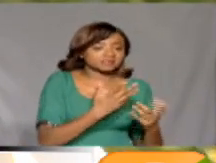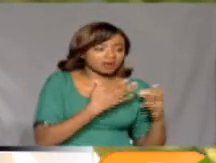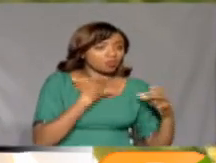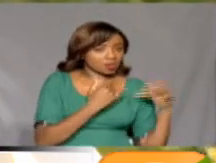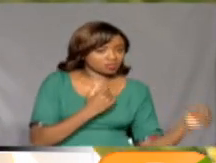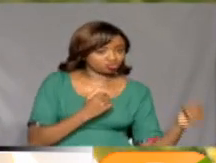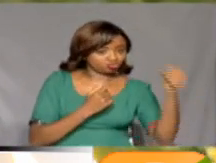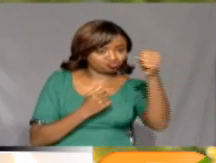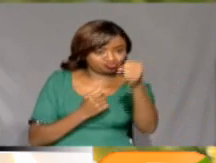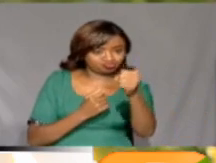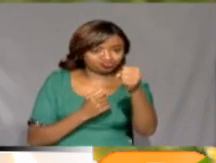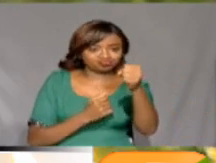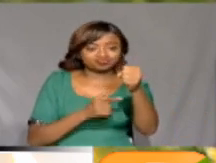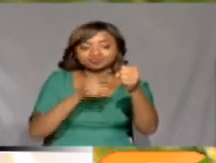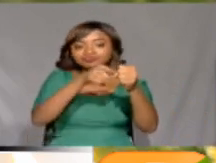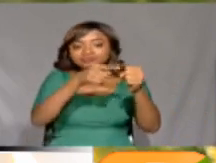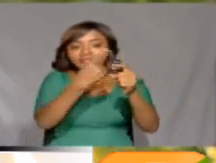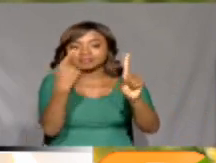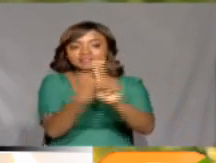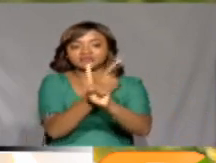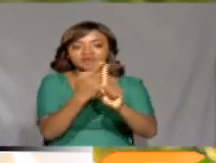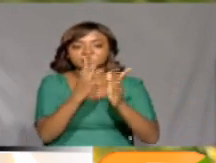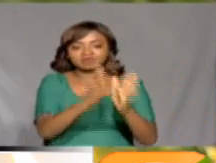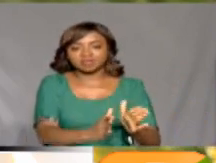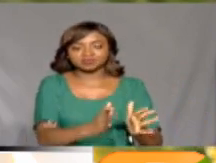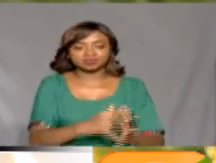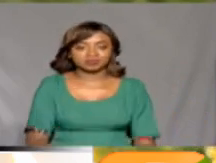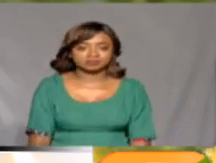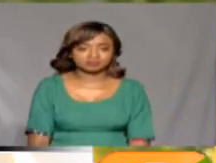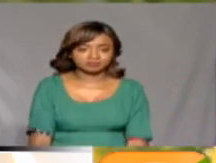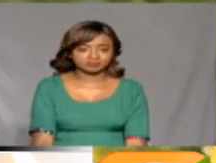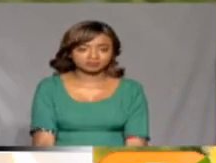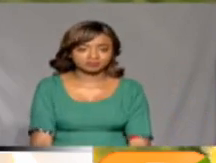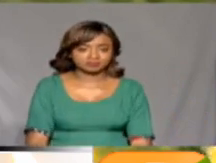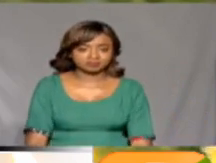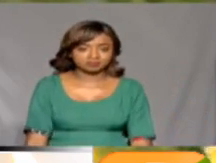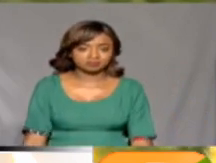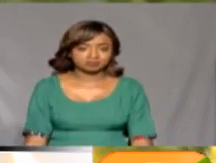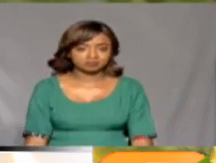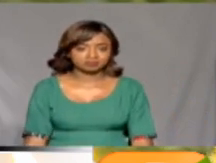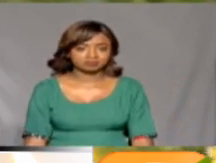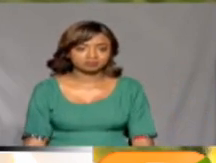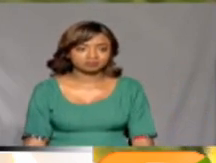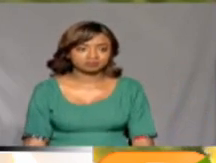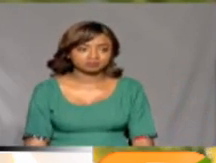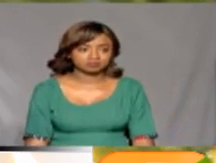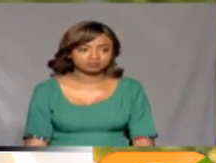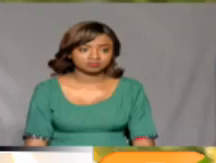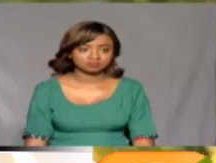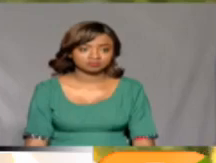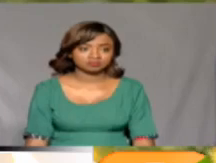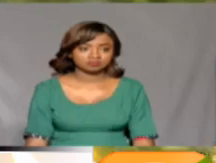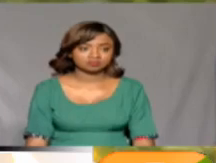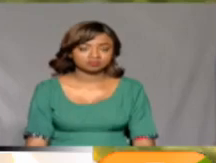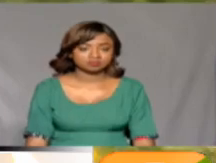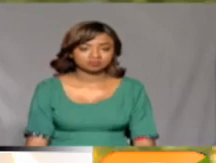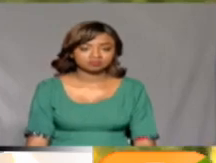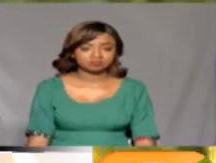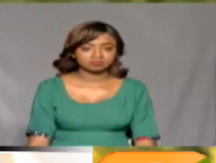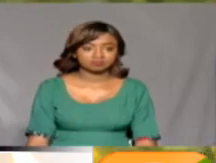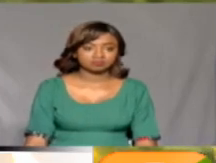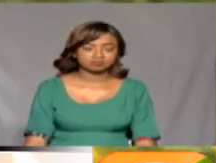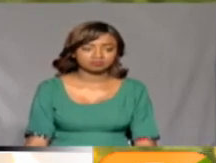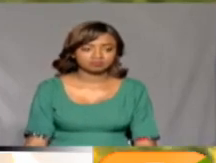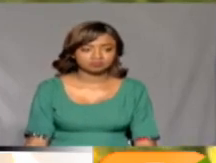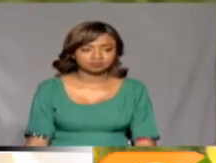than the one maybe I proposed. And you mean succession plan post Kibaki? No. I'm talking